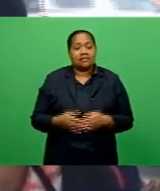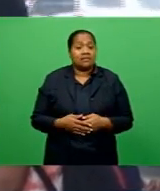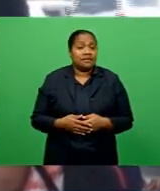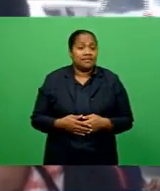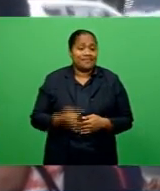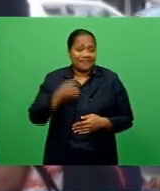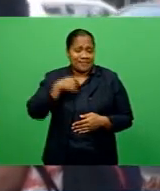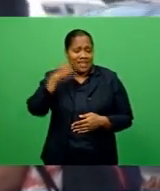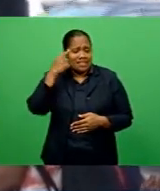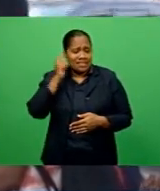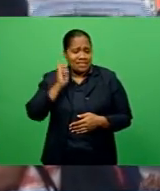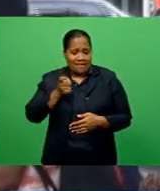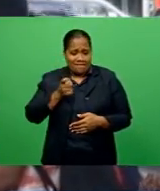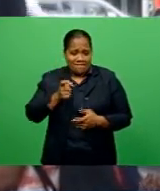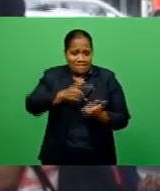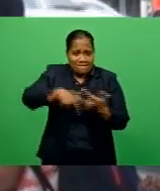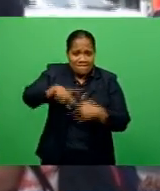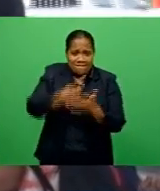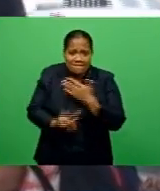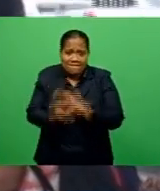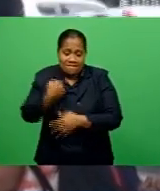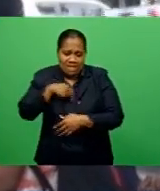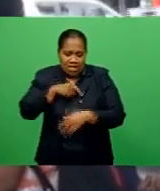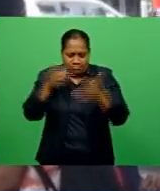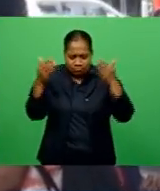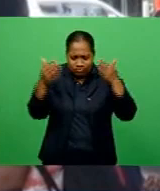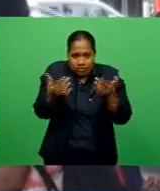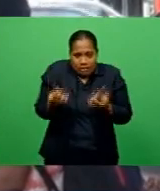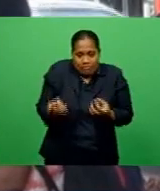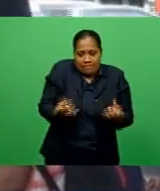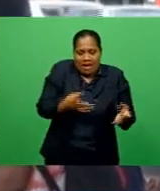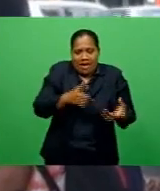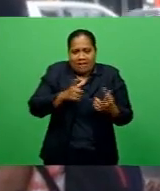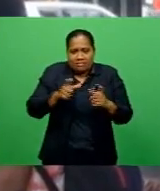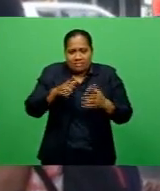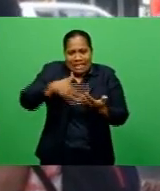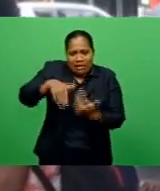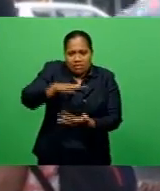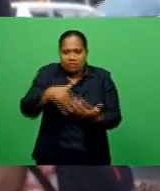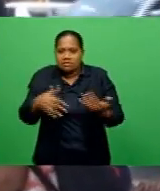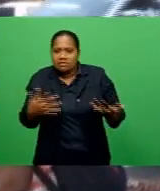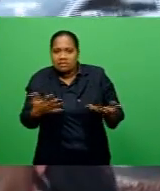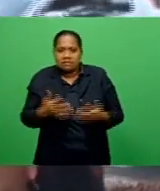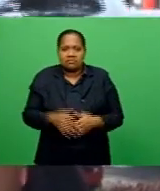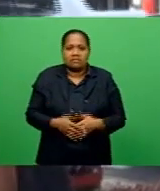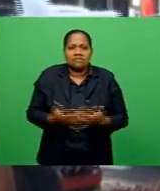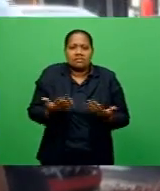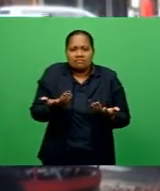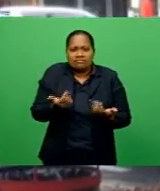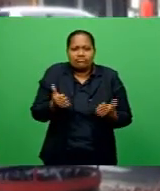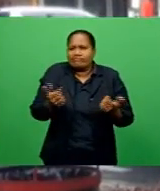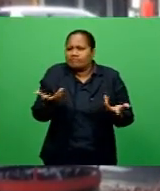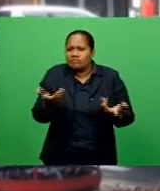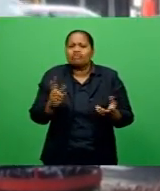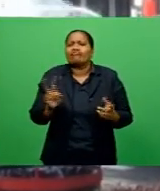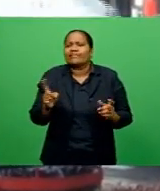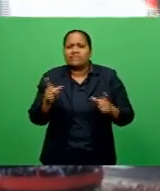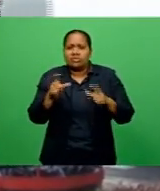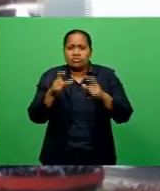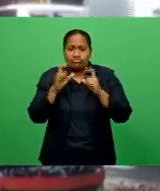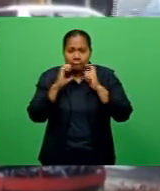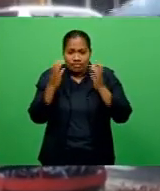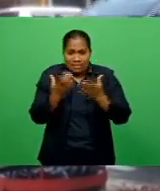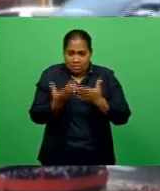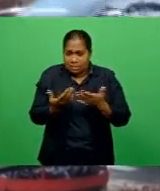I think if the cyclone hits, we should focus on preparing for the cyclone. What will be the use of celebrating Christmas if the cyclone will destroy